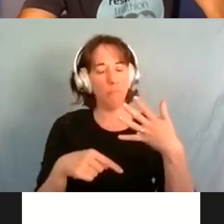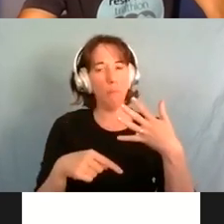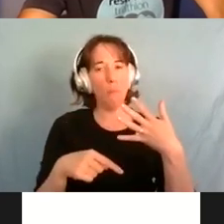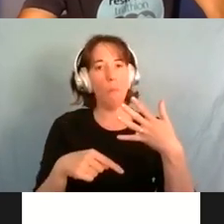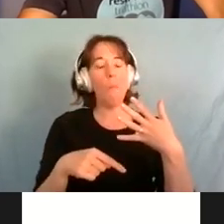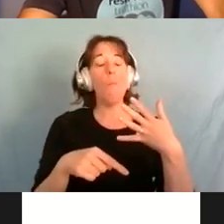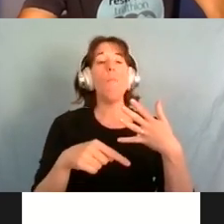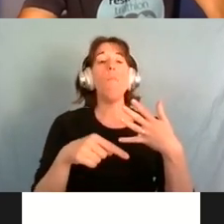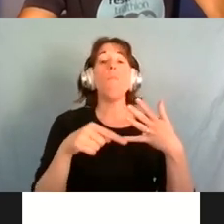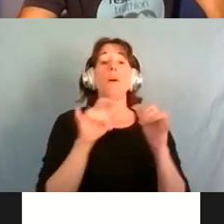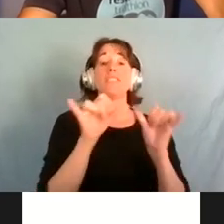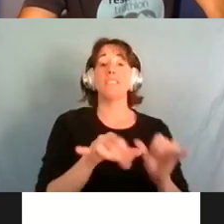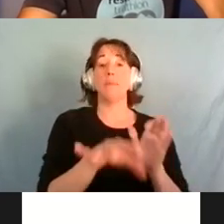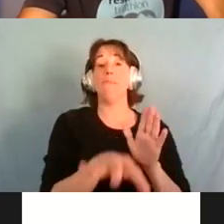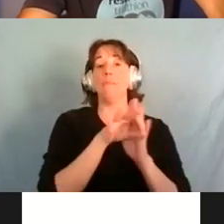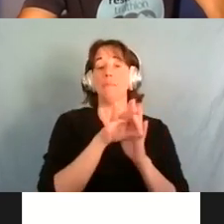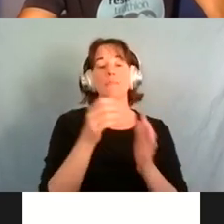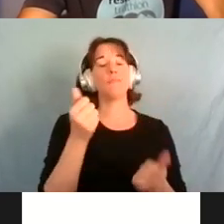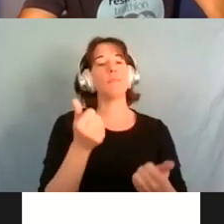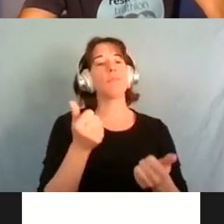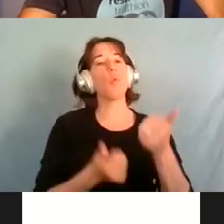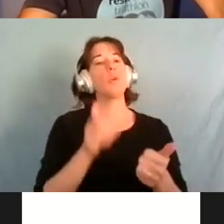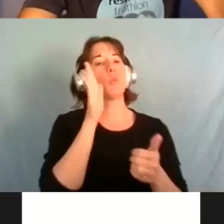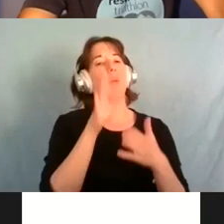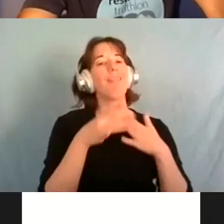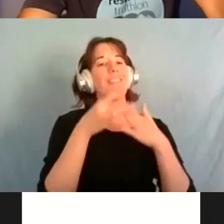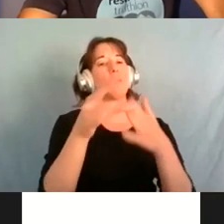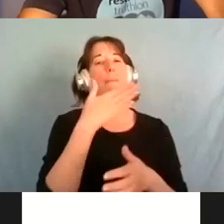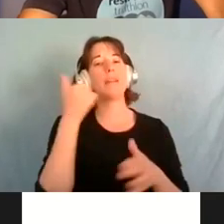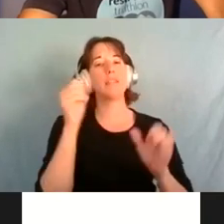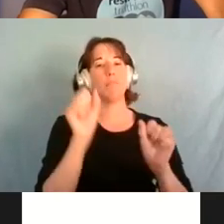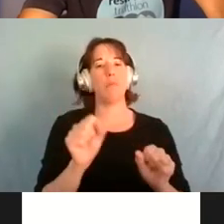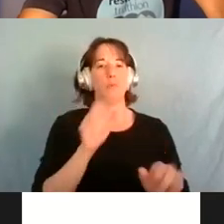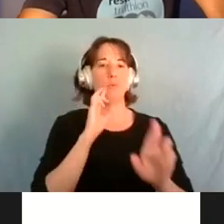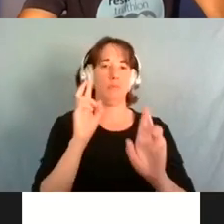chooses the one that will lead to the best possible response.